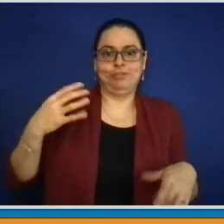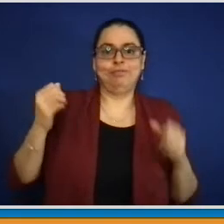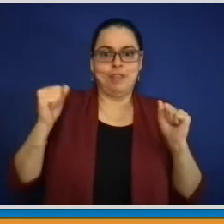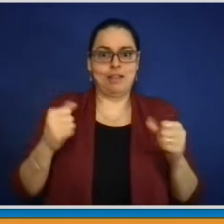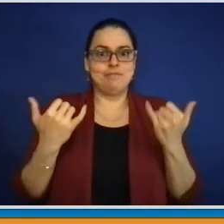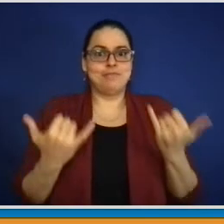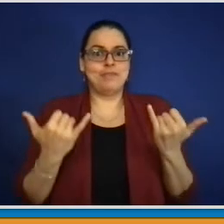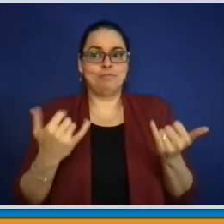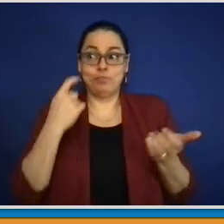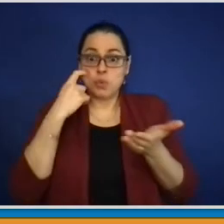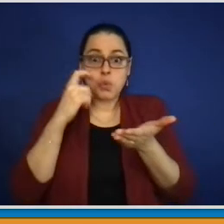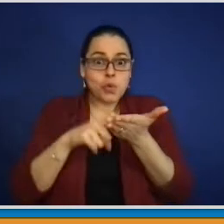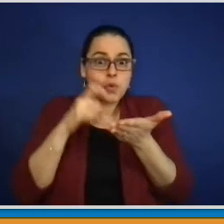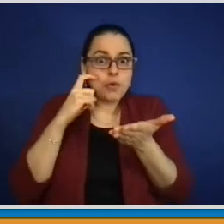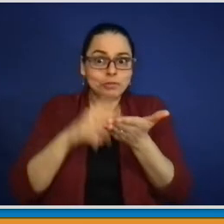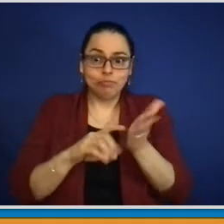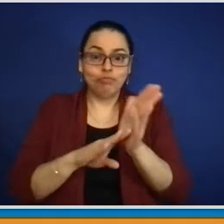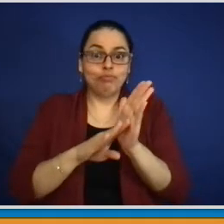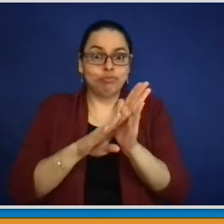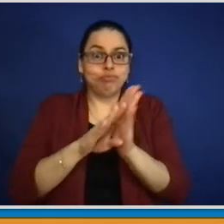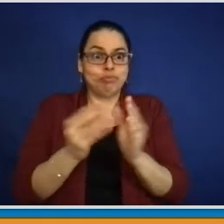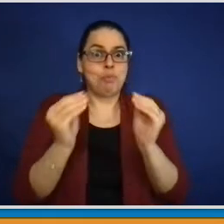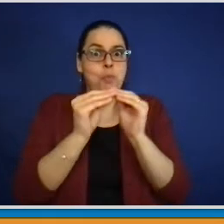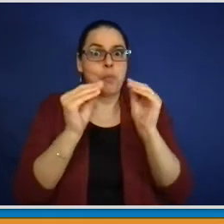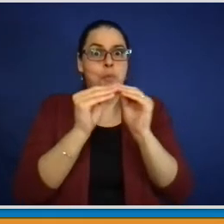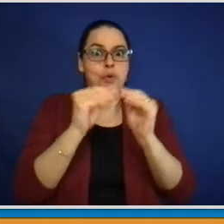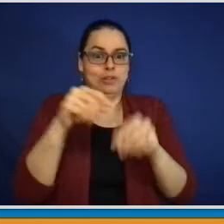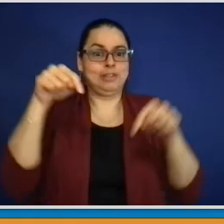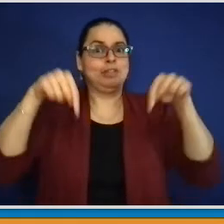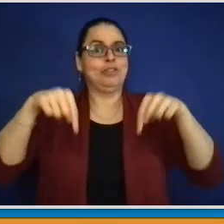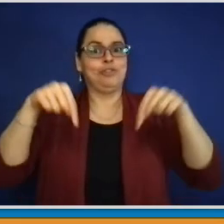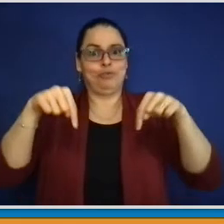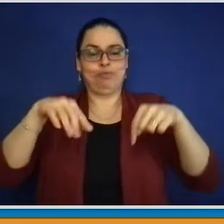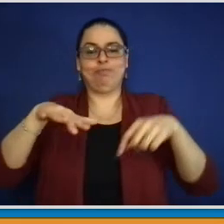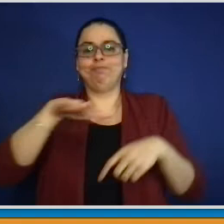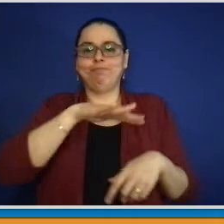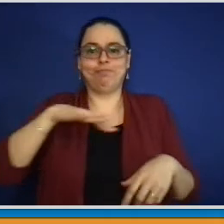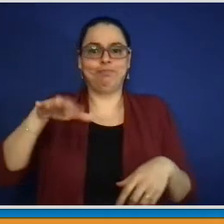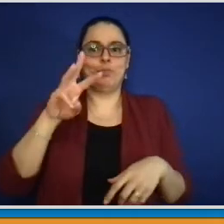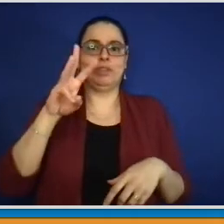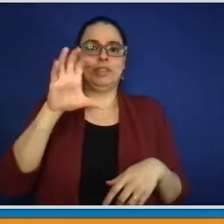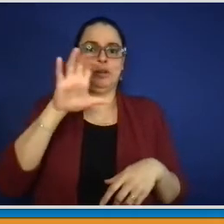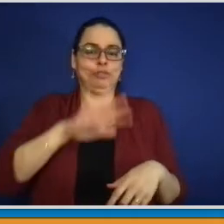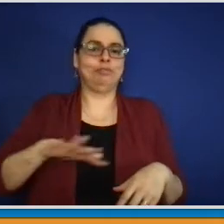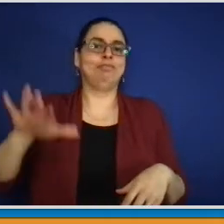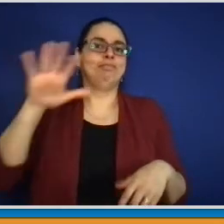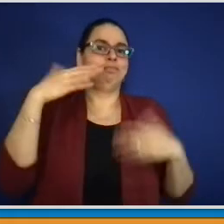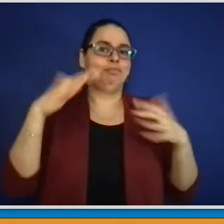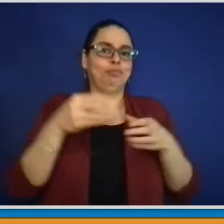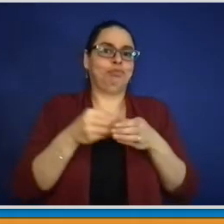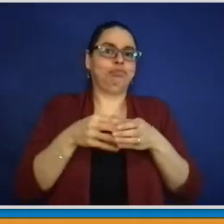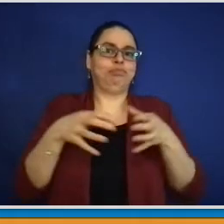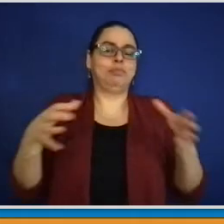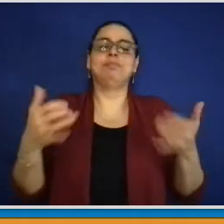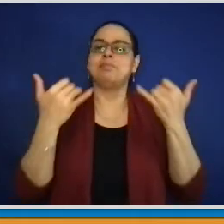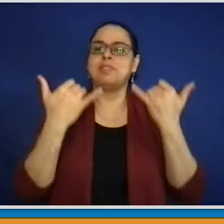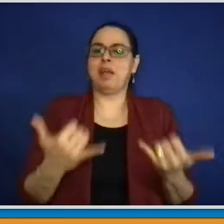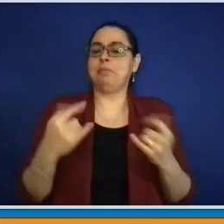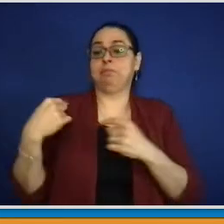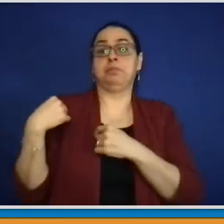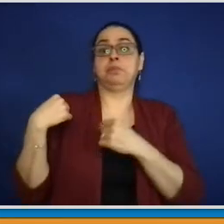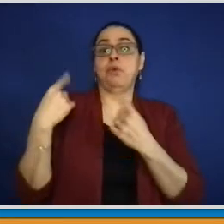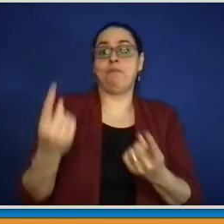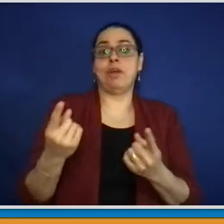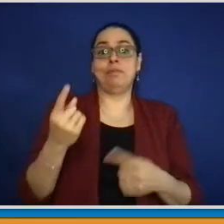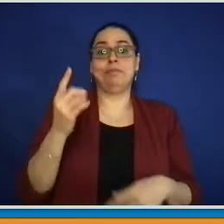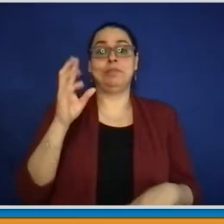testing. And we have had a mobile testing unit partnership with Westchester Medical Center, WMC, and we first want to